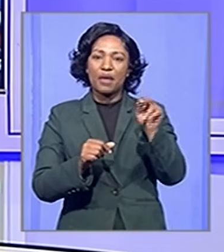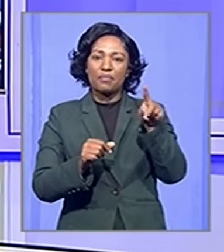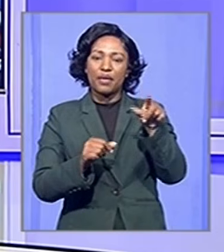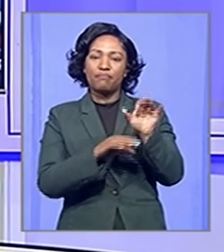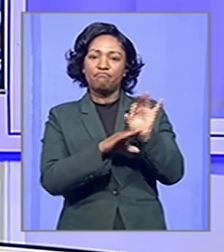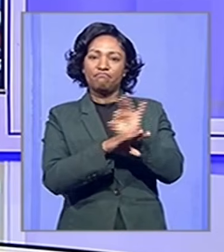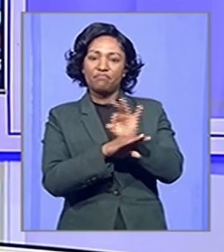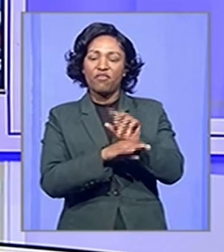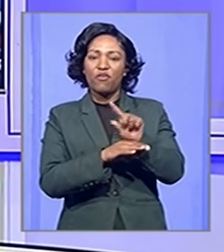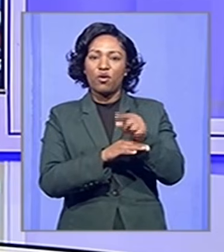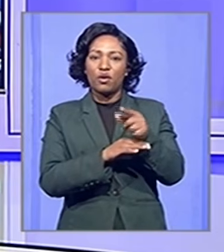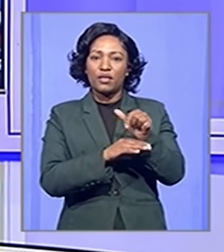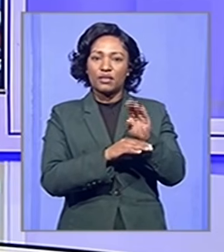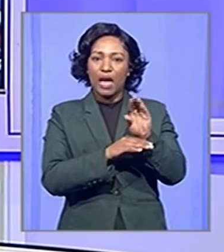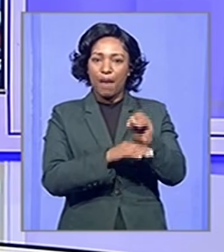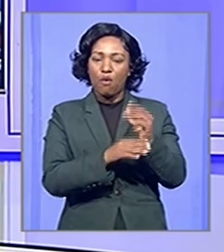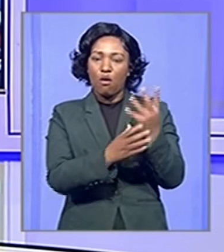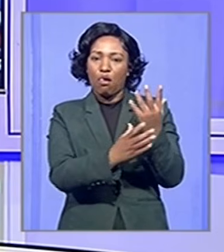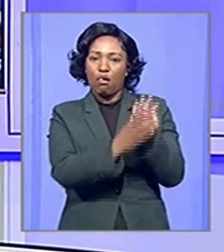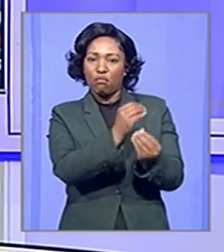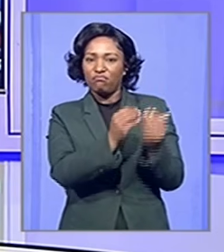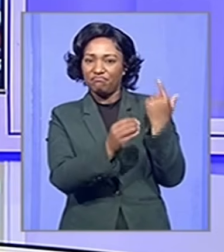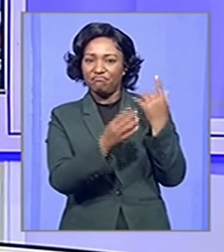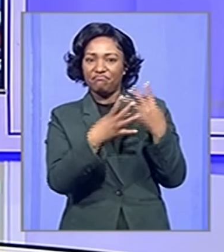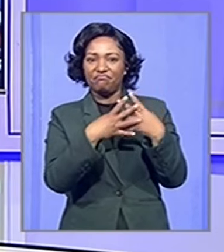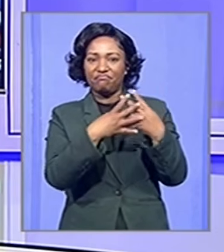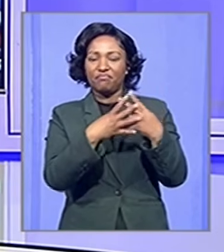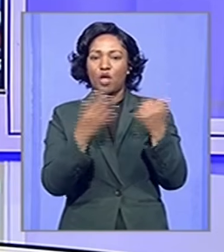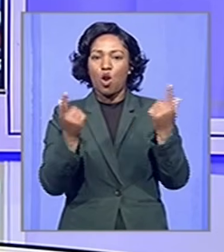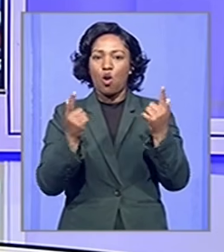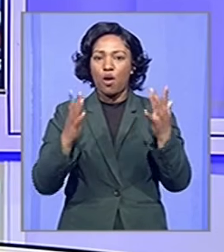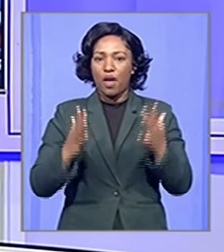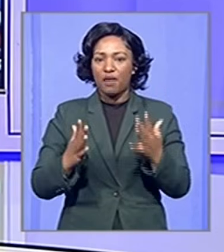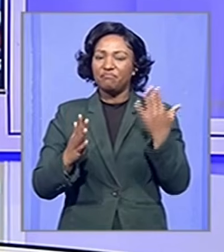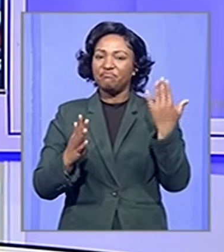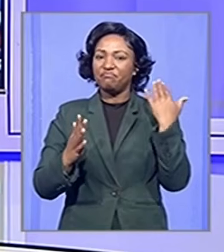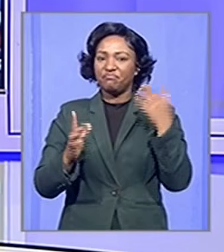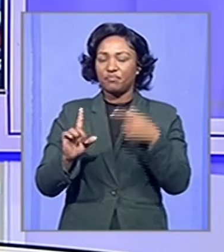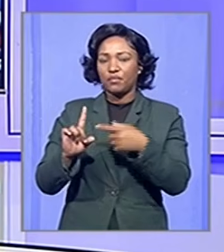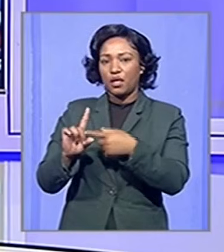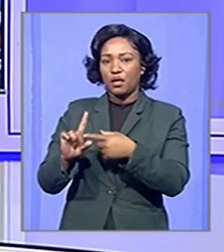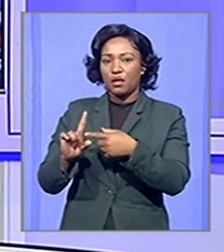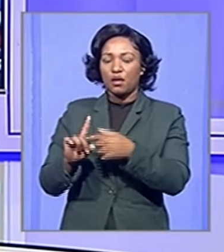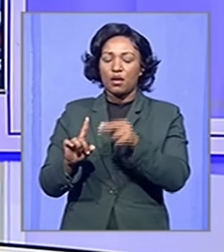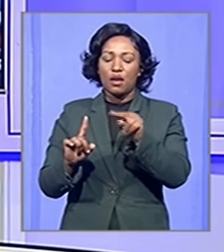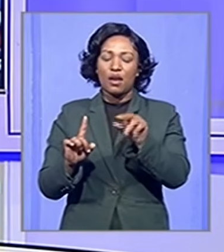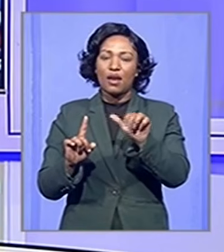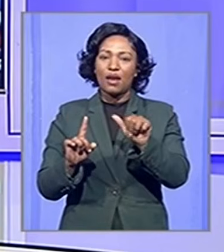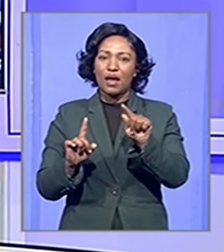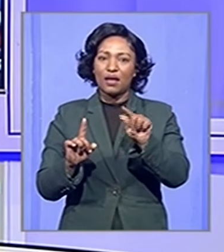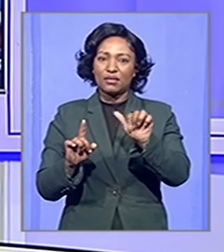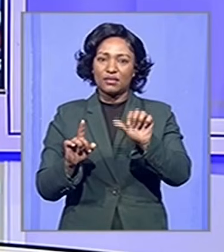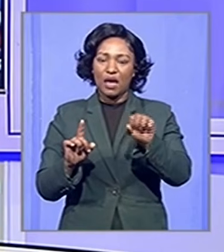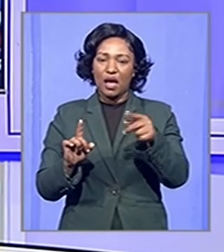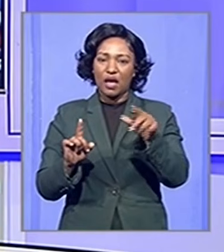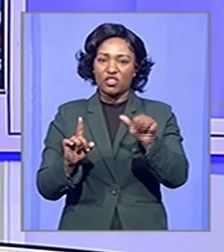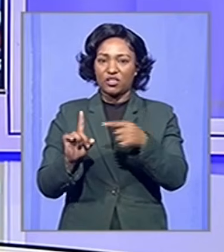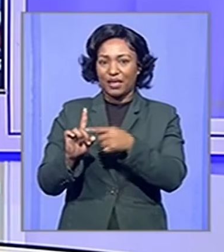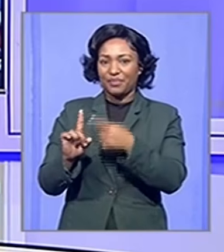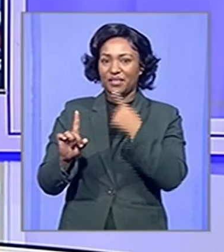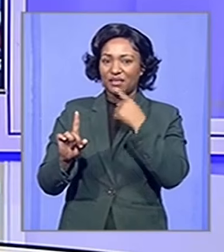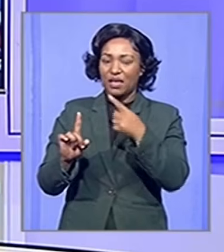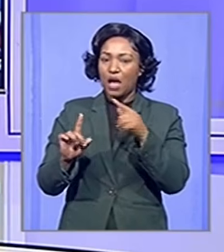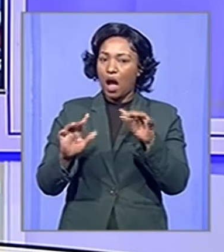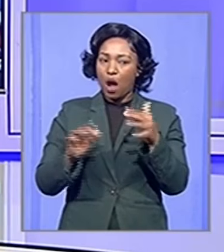Thabo Bester Tjhankaneng. Empa maqwetha a moqosuwa wa mehleng nyeweng ena Natasha Jansen ha thabiswe ke mekgwa e sebediswang ke